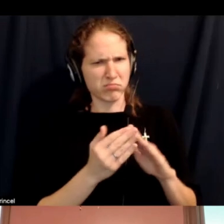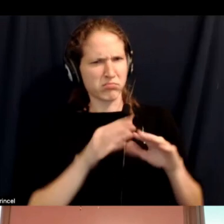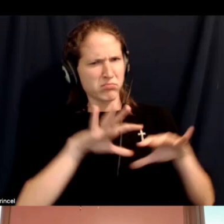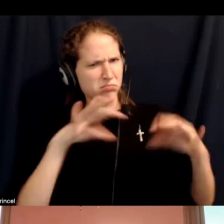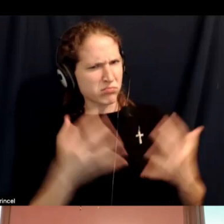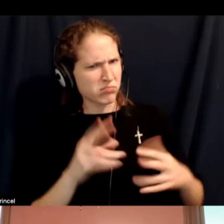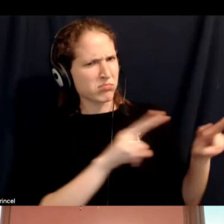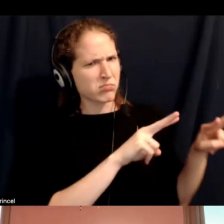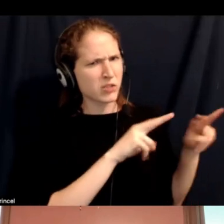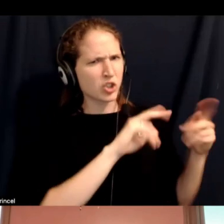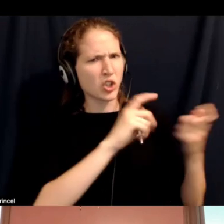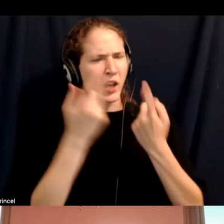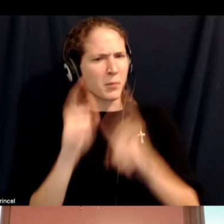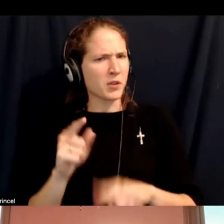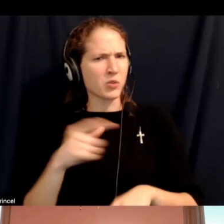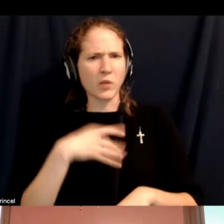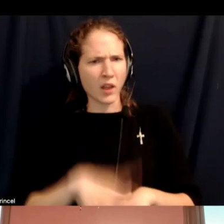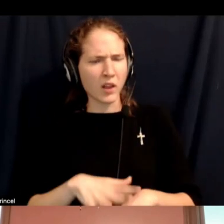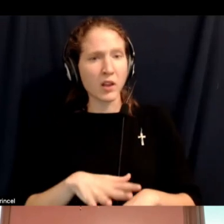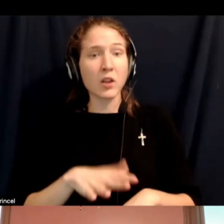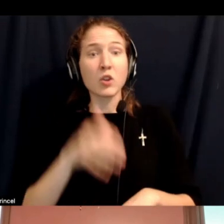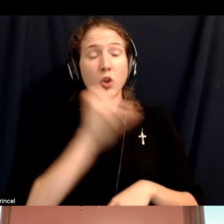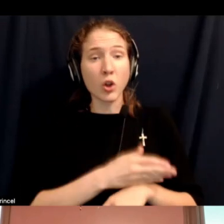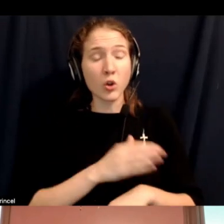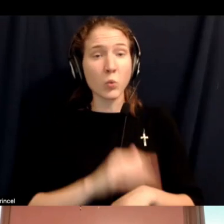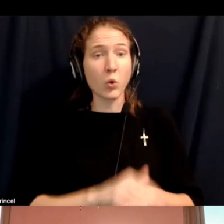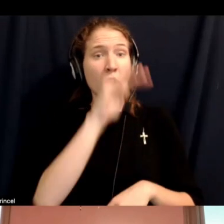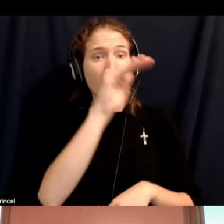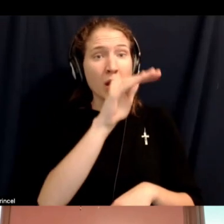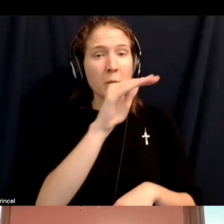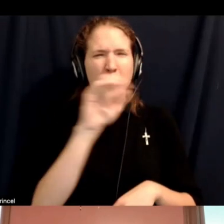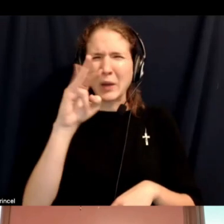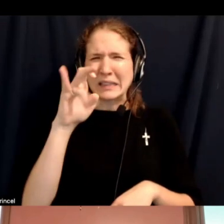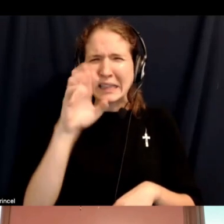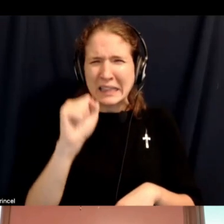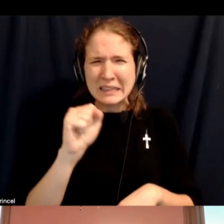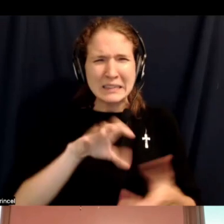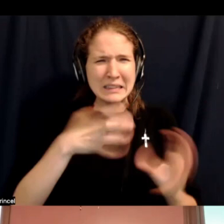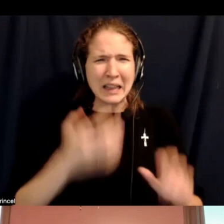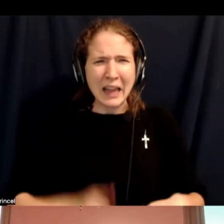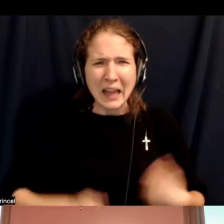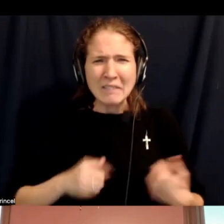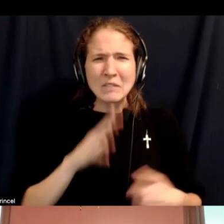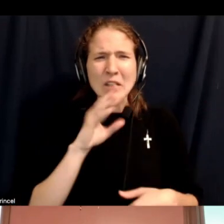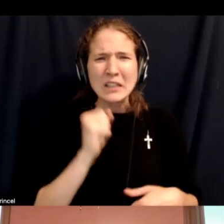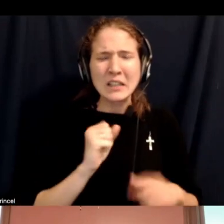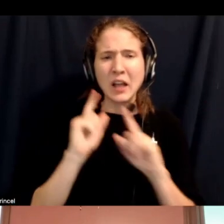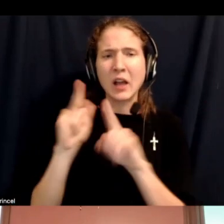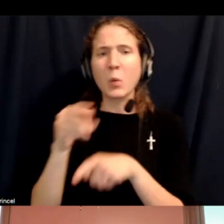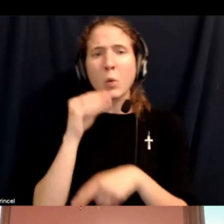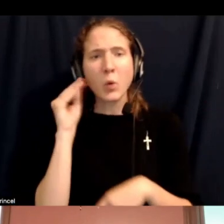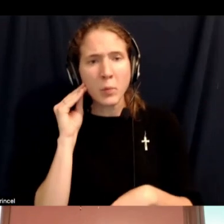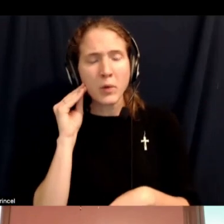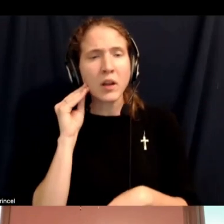of. And then one of his grown daughters has a crisis in her life and comes home in her 40s, and he has to figure